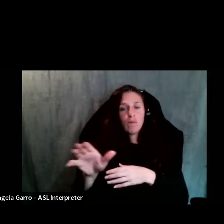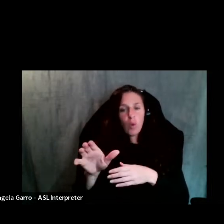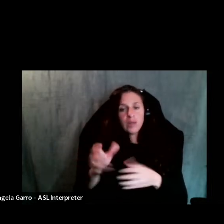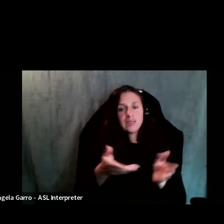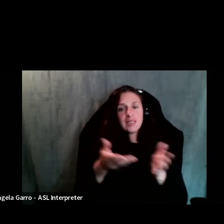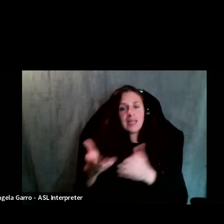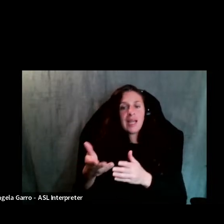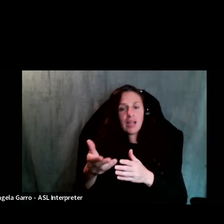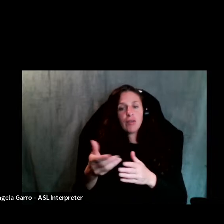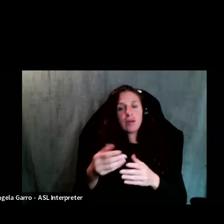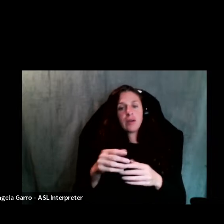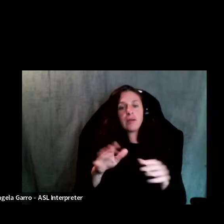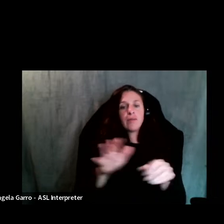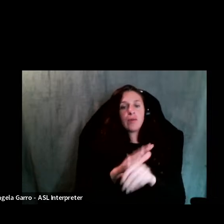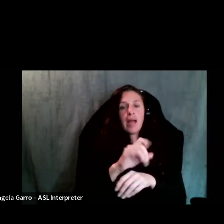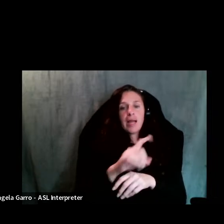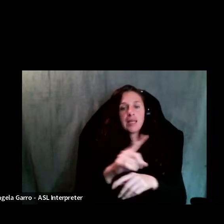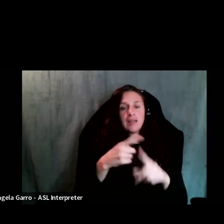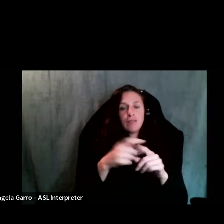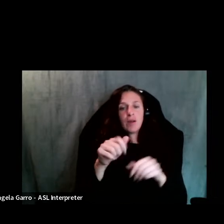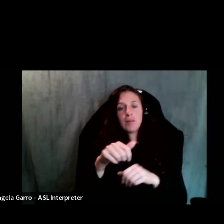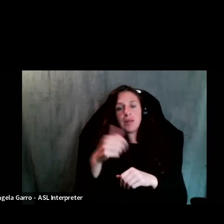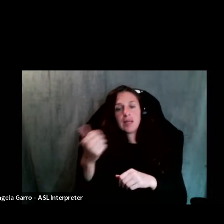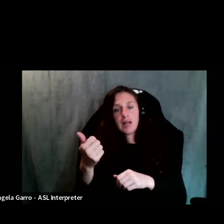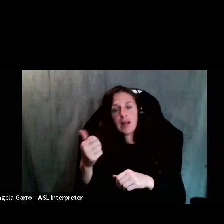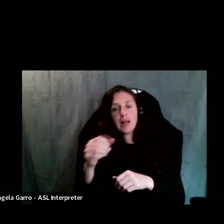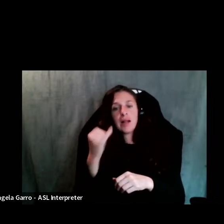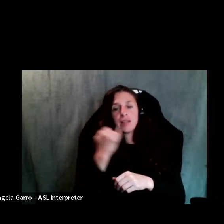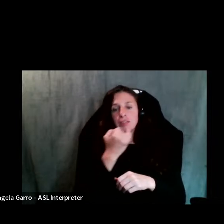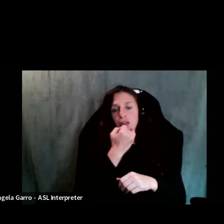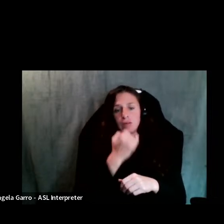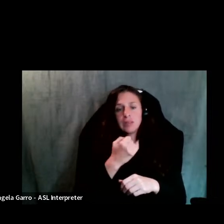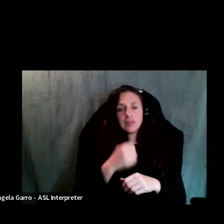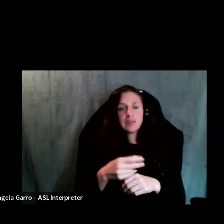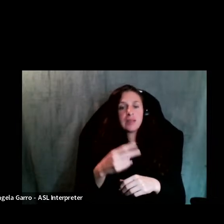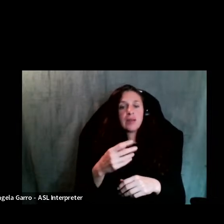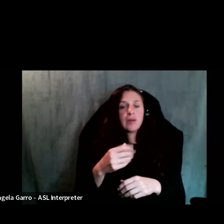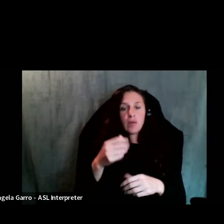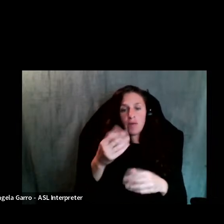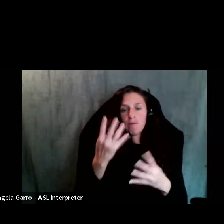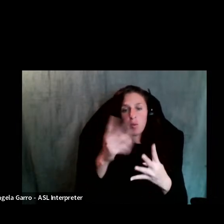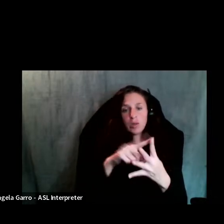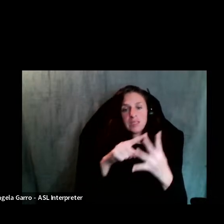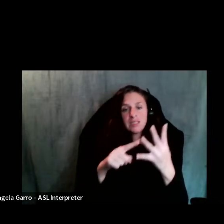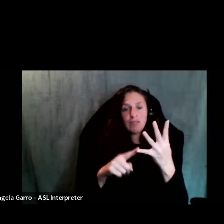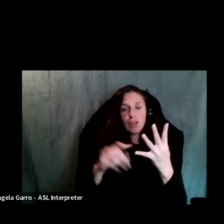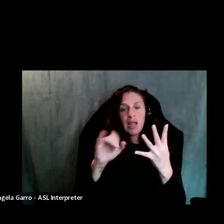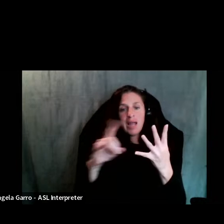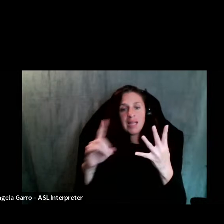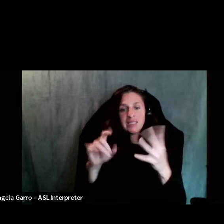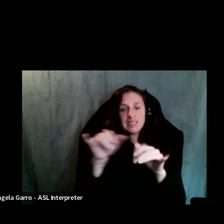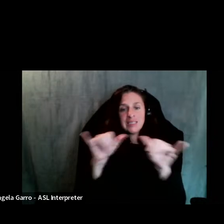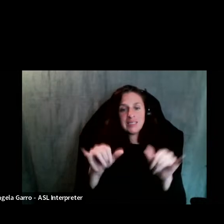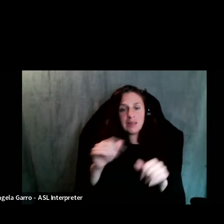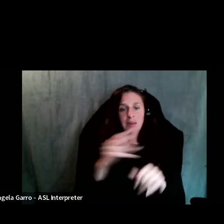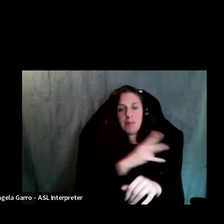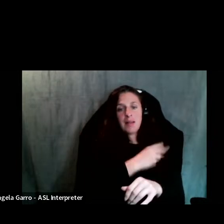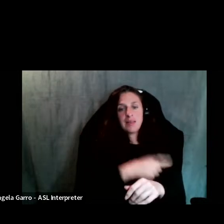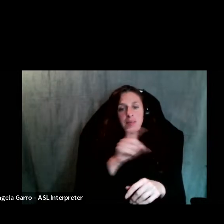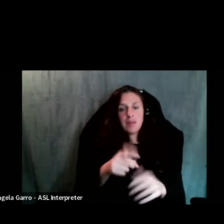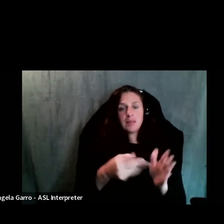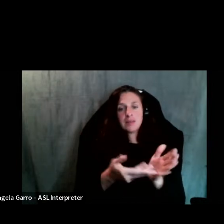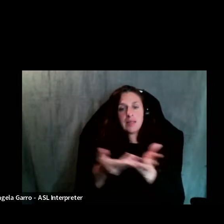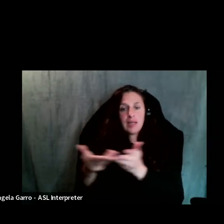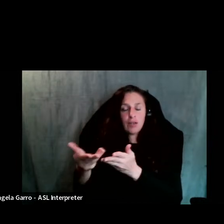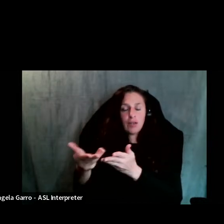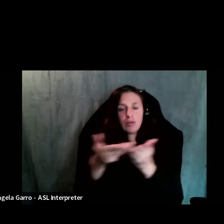other Israelis. Maybe something we can educate about is the 4 different ID systems that Palestinians have to carry. So if